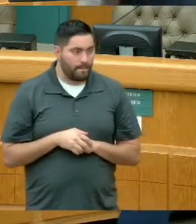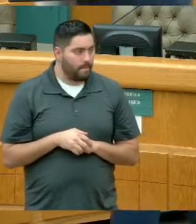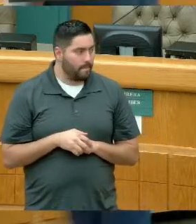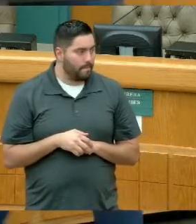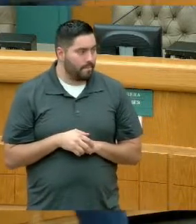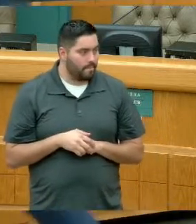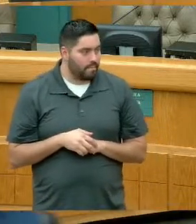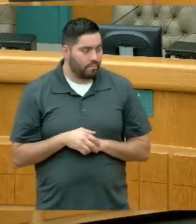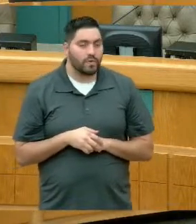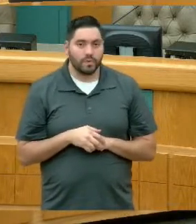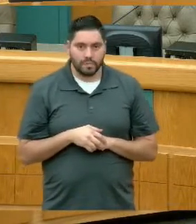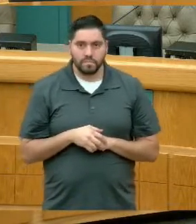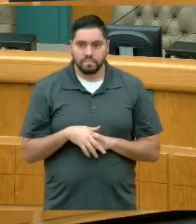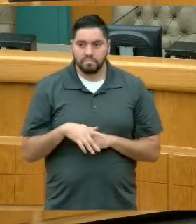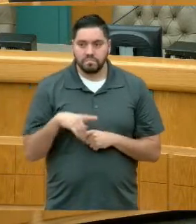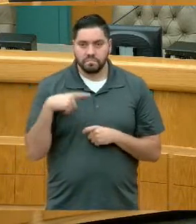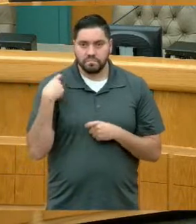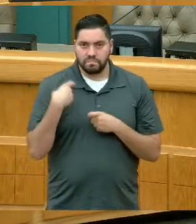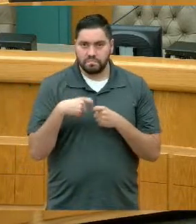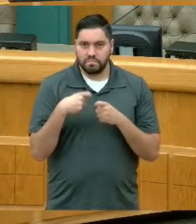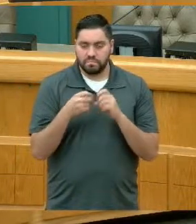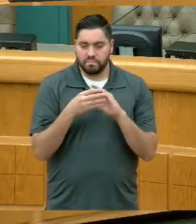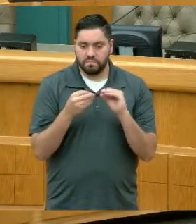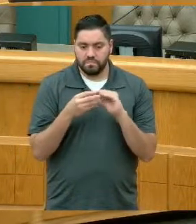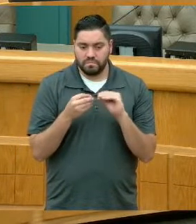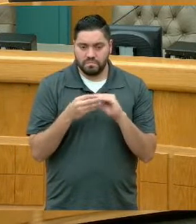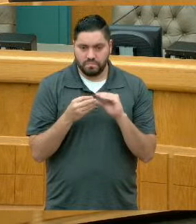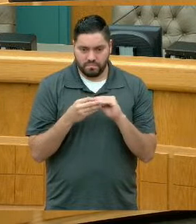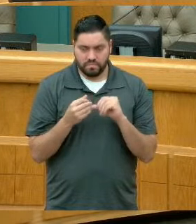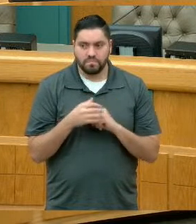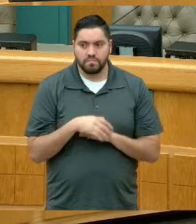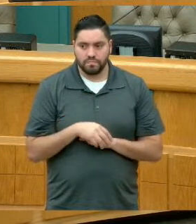Yeah, go ahead, Gabby. Yeah. Sorry.